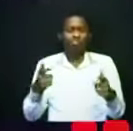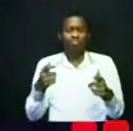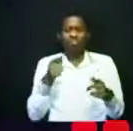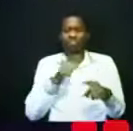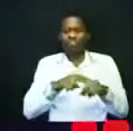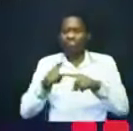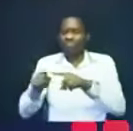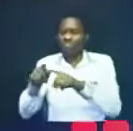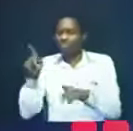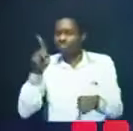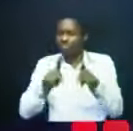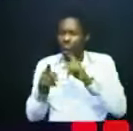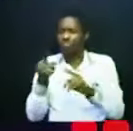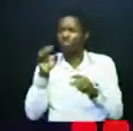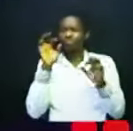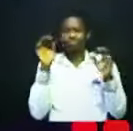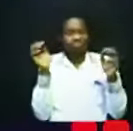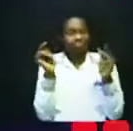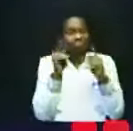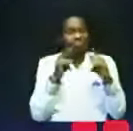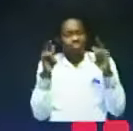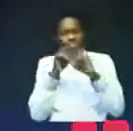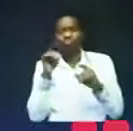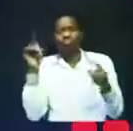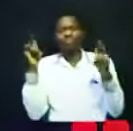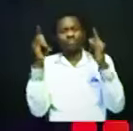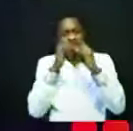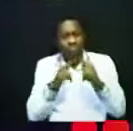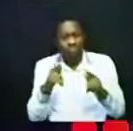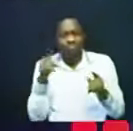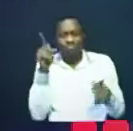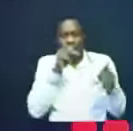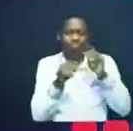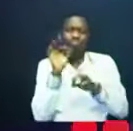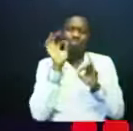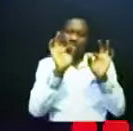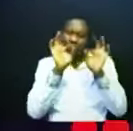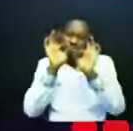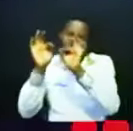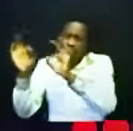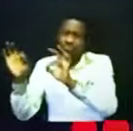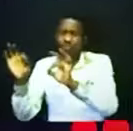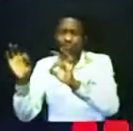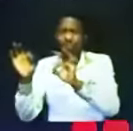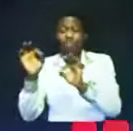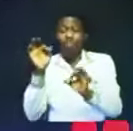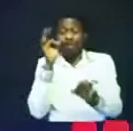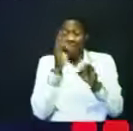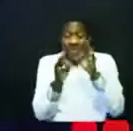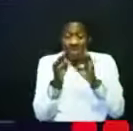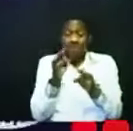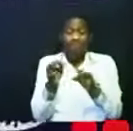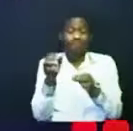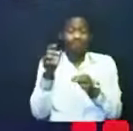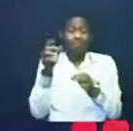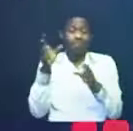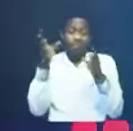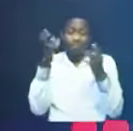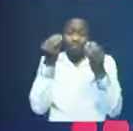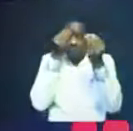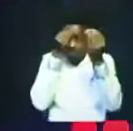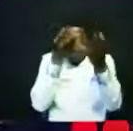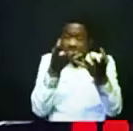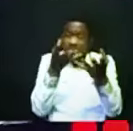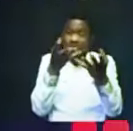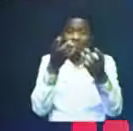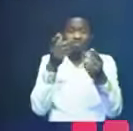spoken, having heard and known, you only be blessed if you do them. Yani ayensie mu kesie bi